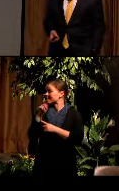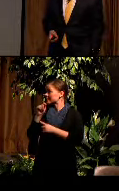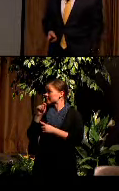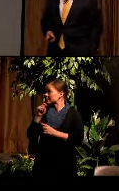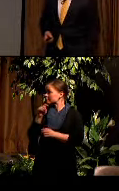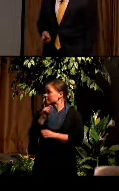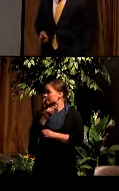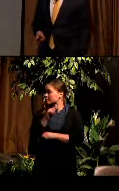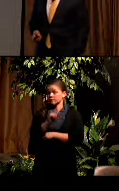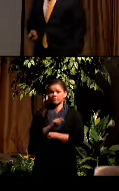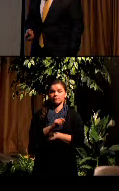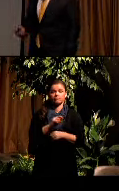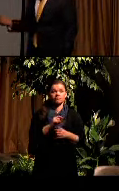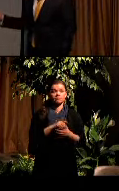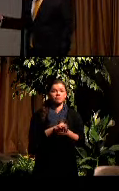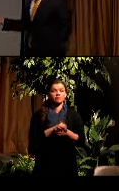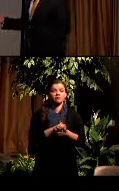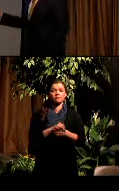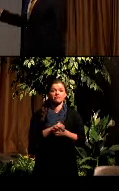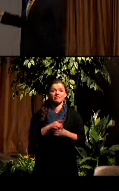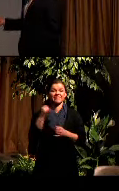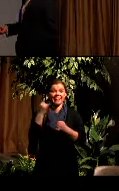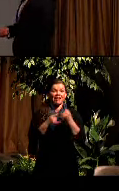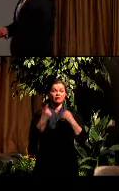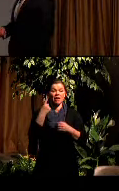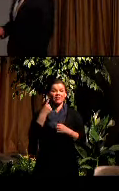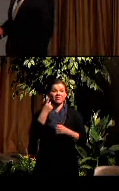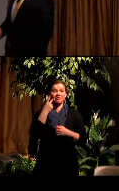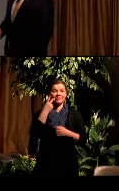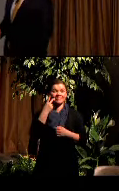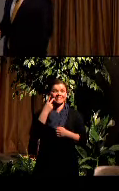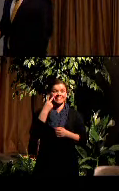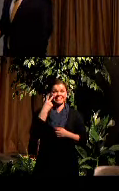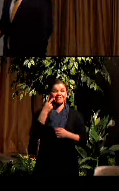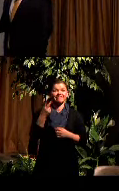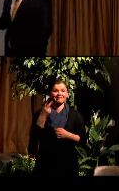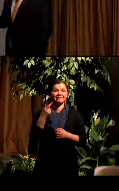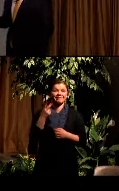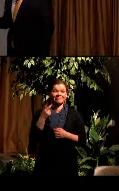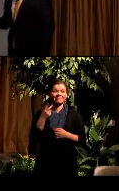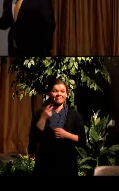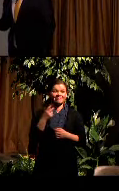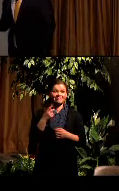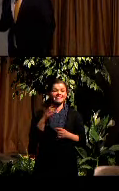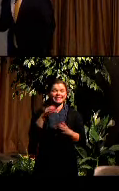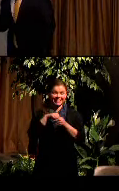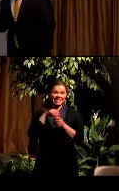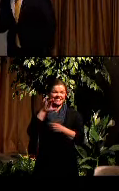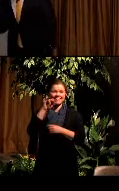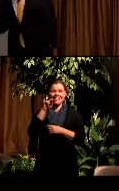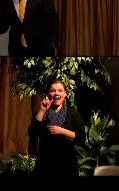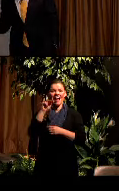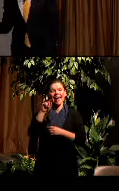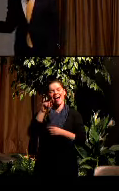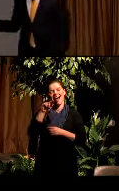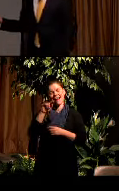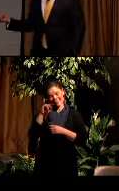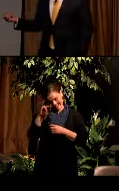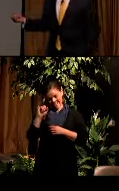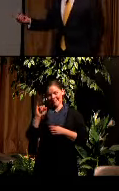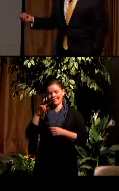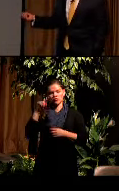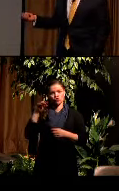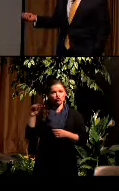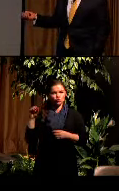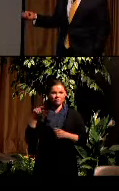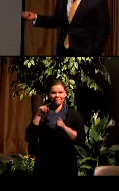animal at the Cincinnati Zoo. Died 2 years or 4 years after Martha. I don't think it was a very happy time at the Cincinnati Zoo. They